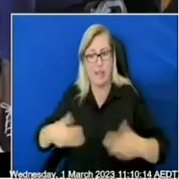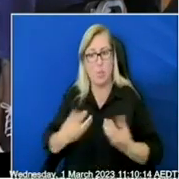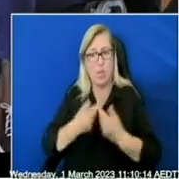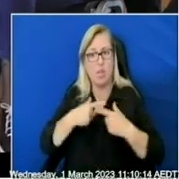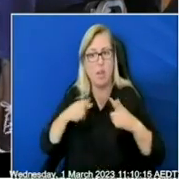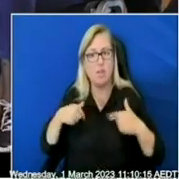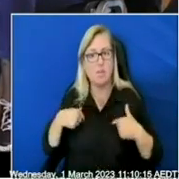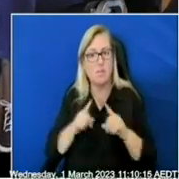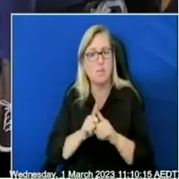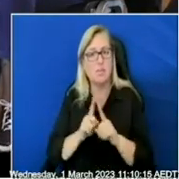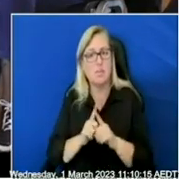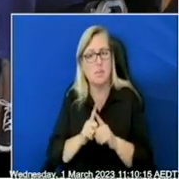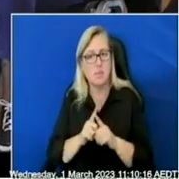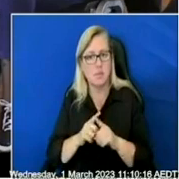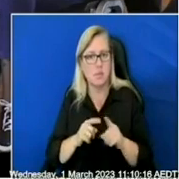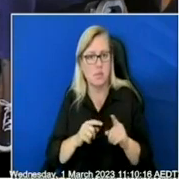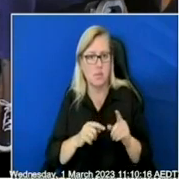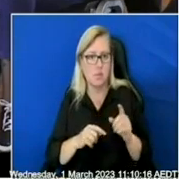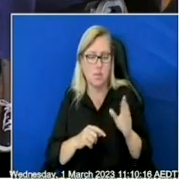There is Uncle Ronnie.